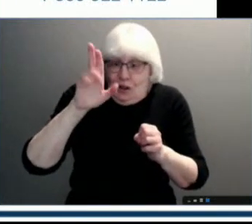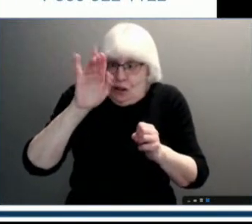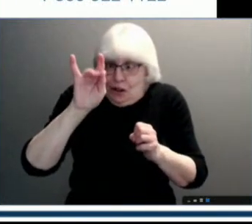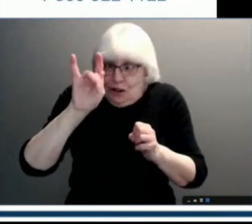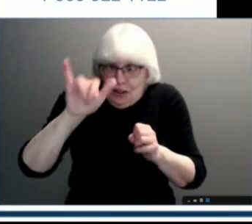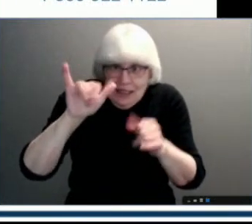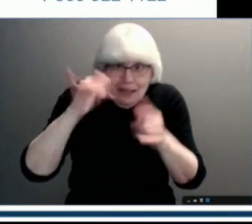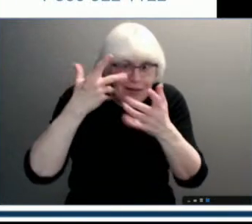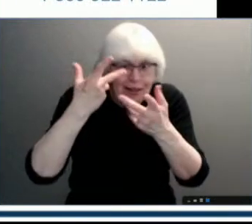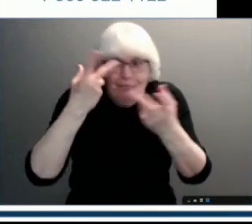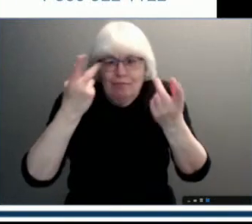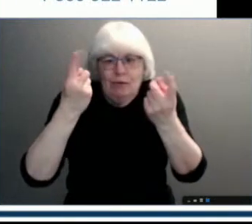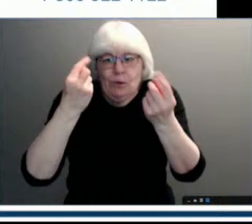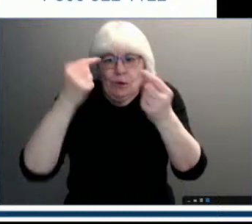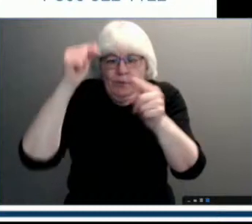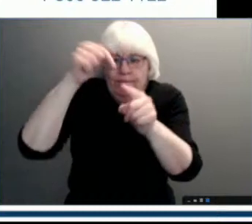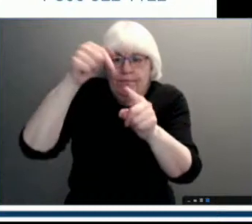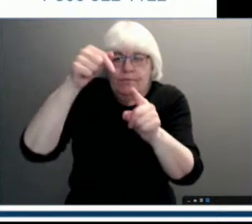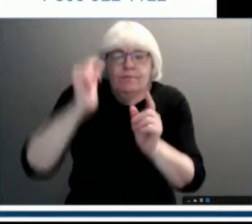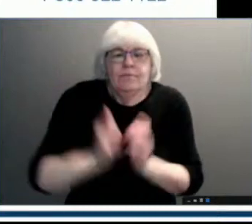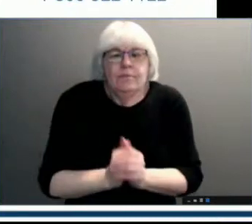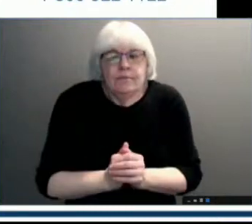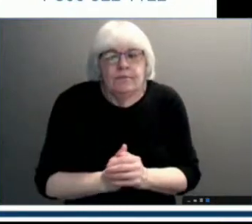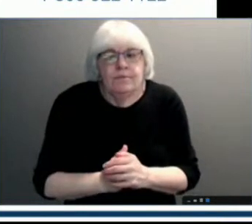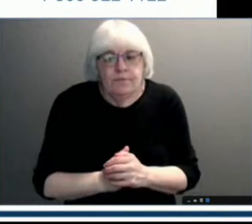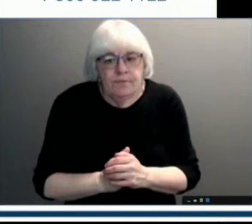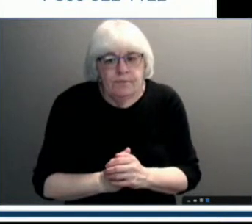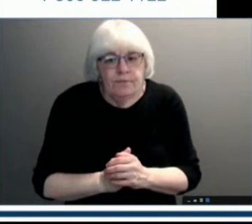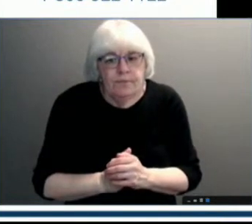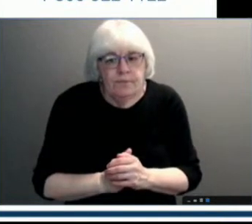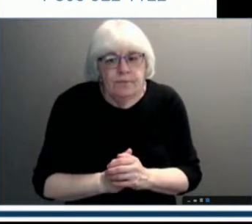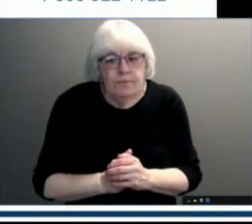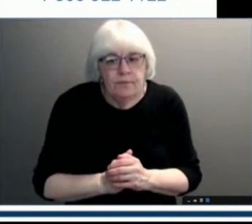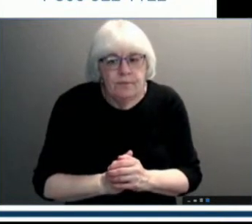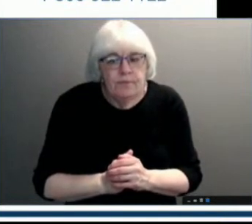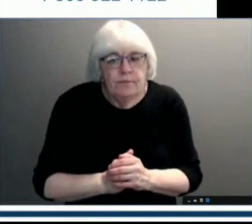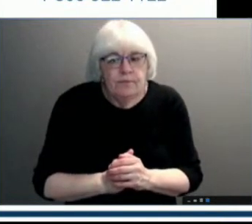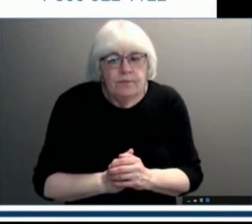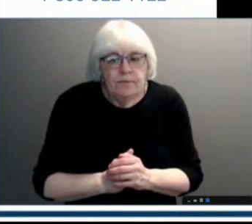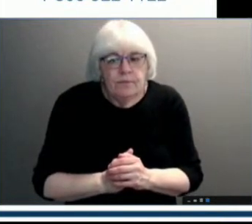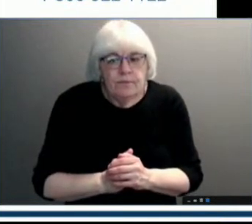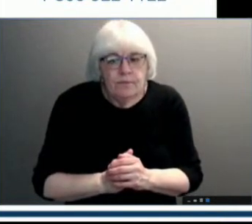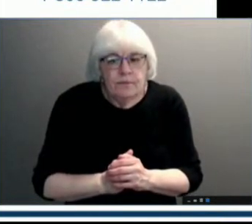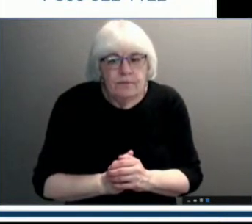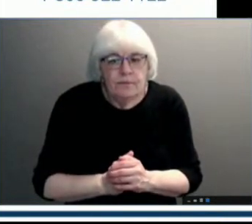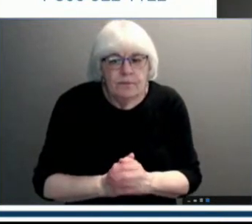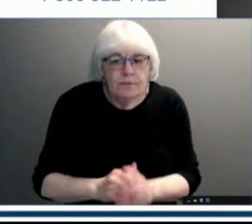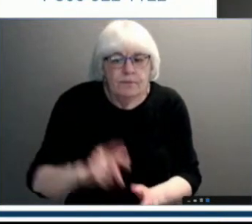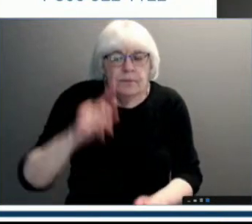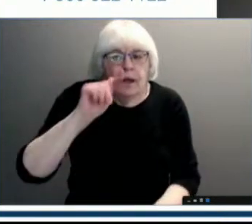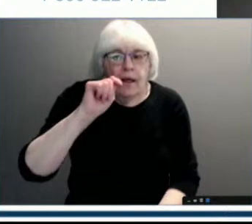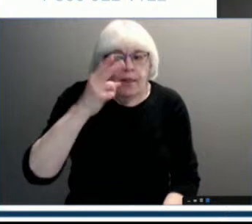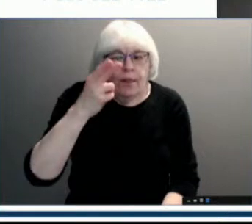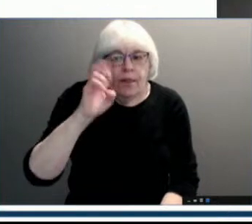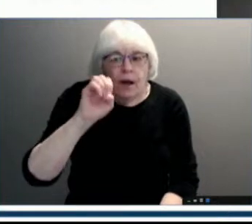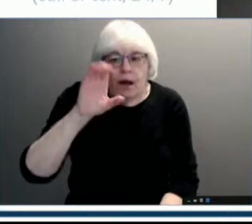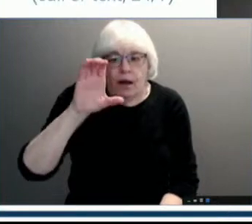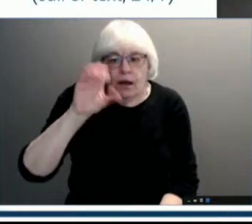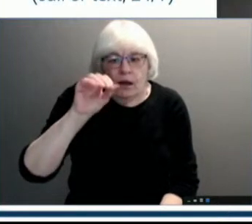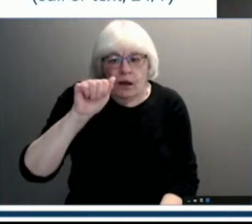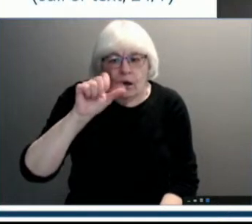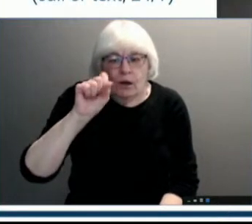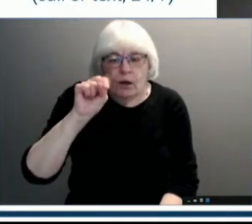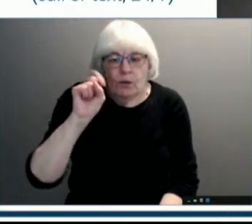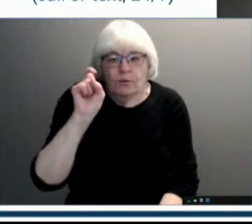Lindsay. Thank you very much. Dr. Strang, you said you're looking to move away from daily case reporting, recognizing